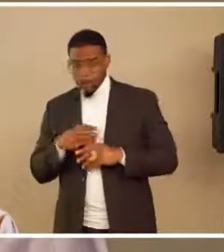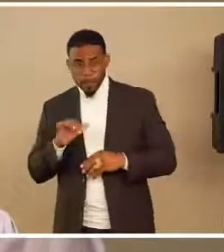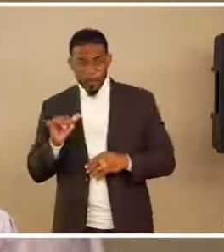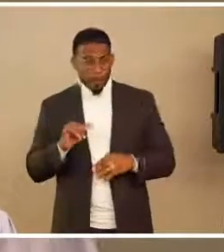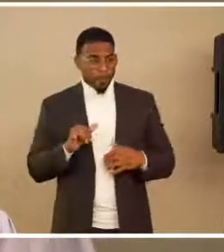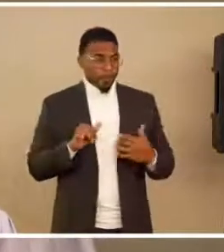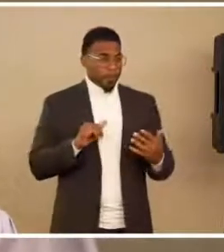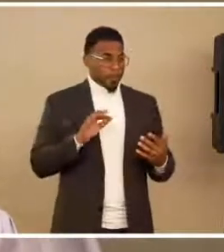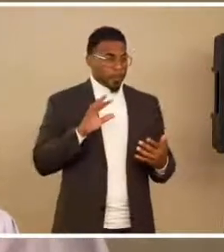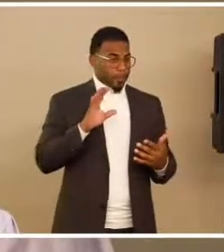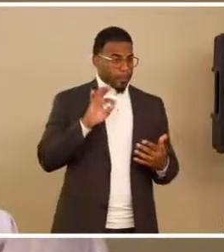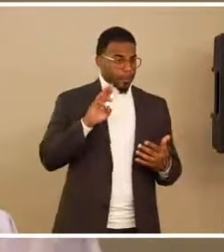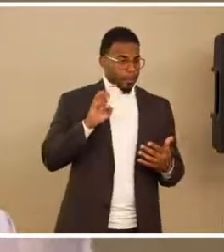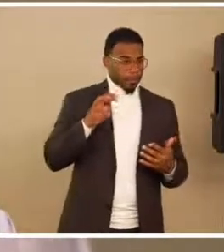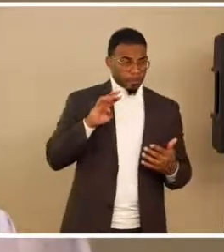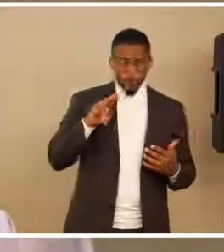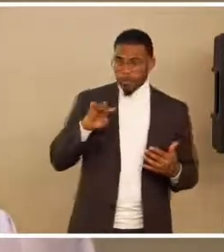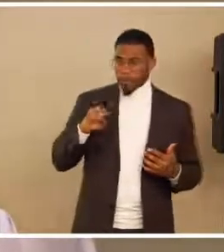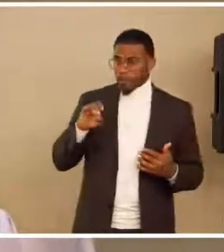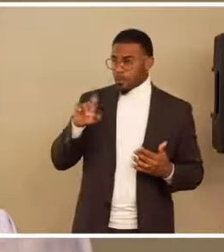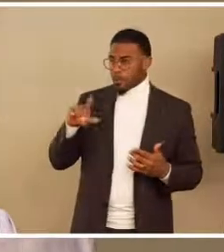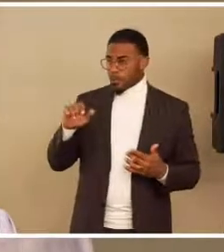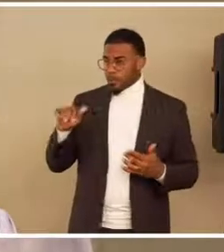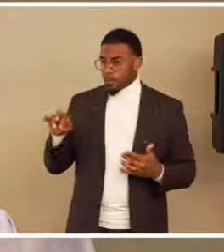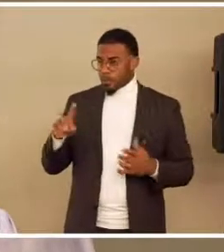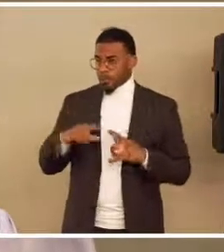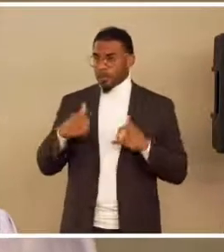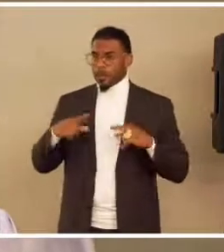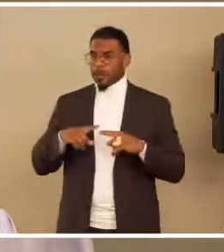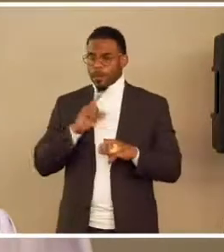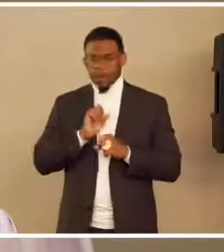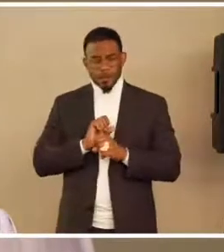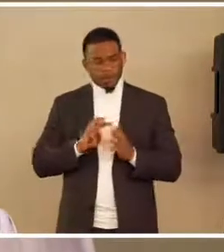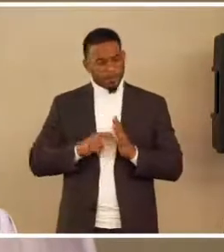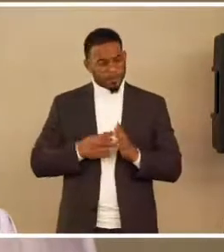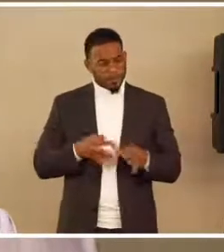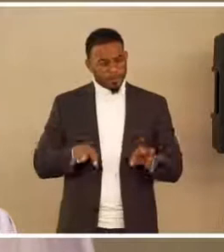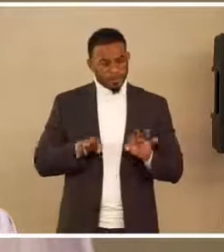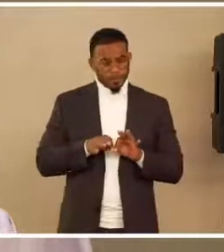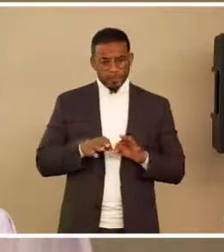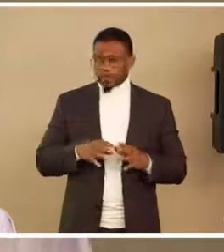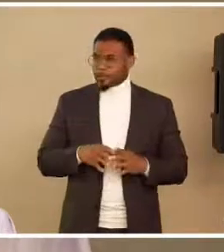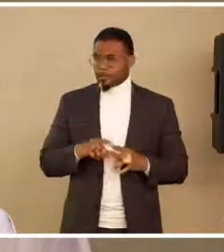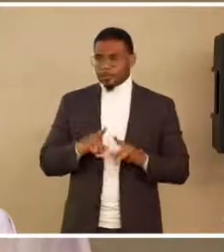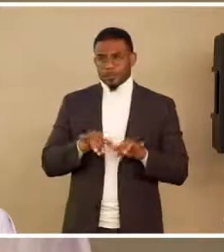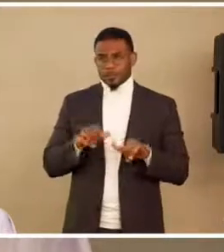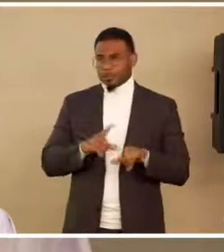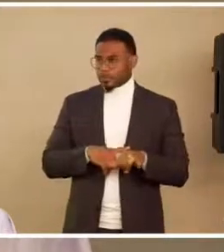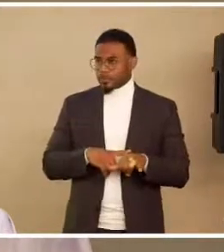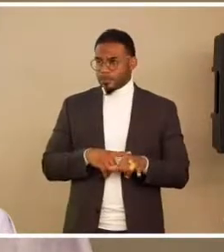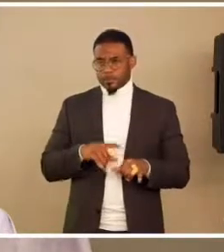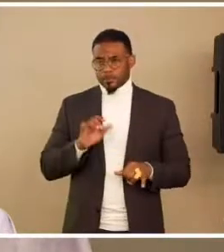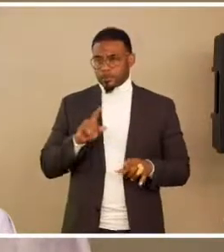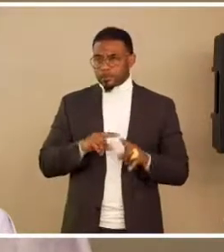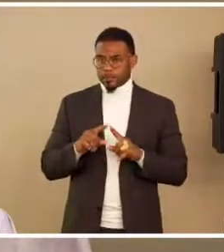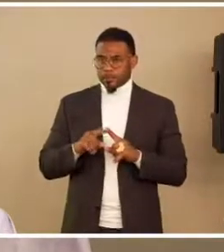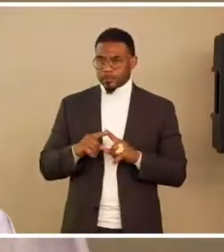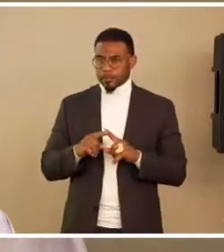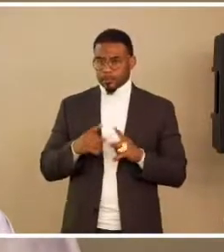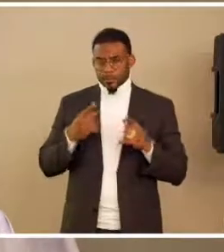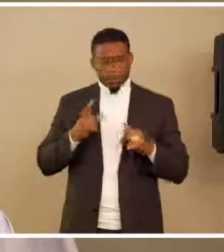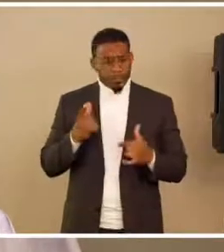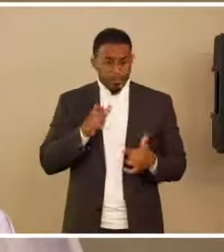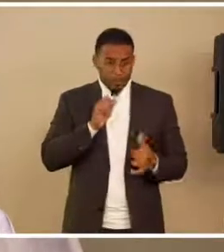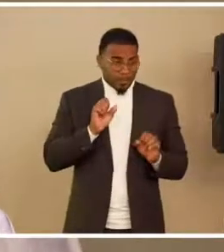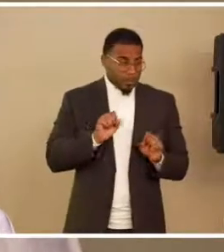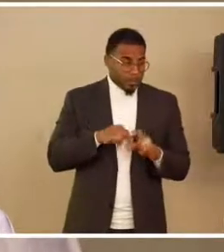like Fresh Prince of Bel-Air, or like The Cosby Show, to us was really meaningful. But at the same time, it was also echoing something that